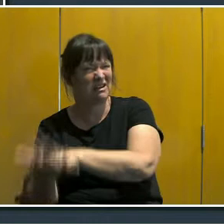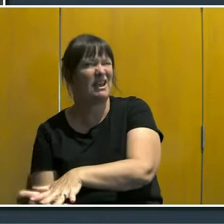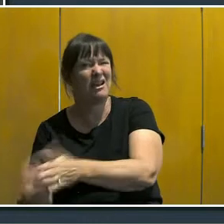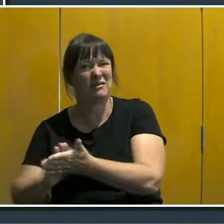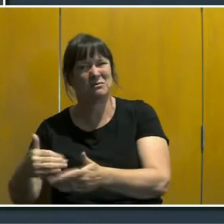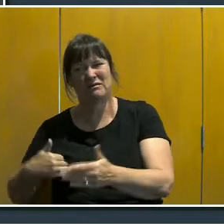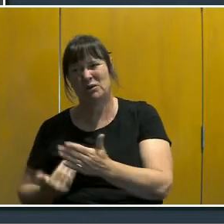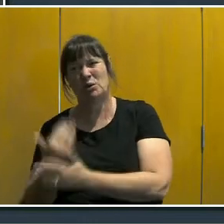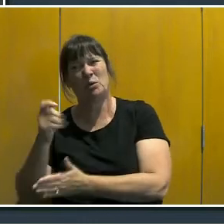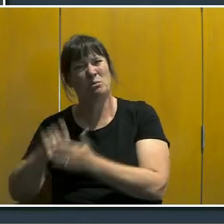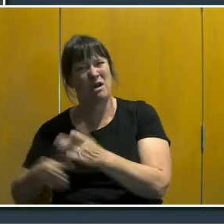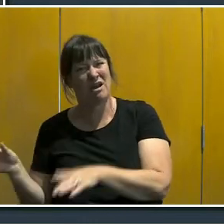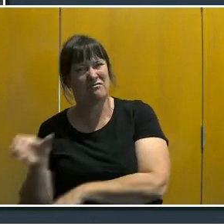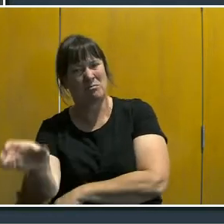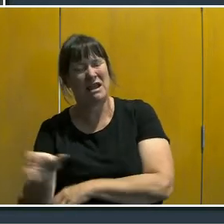replacing.